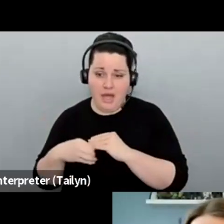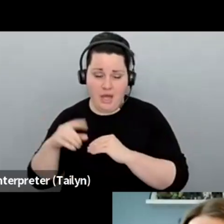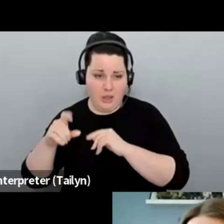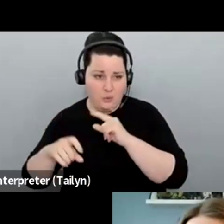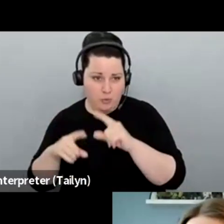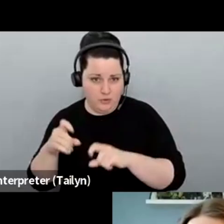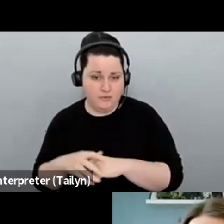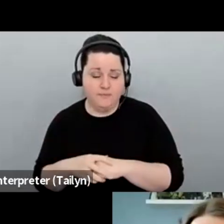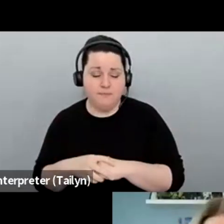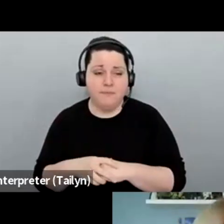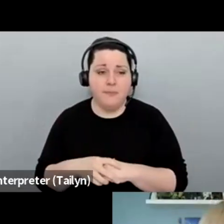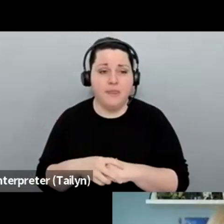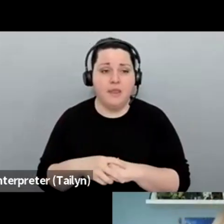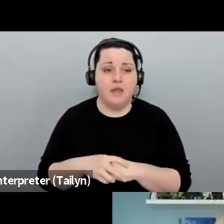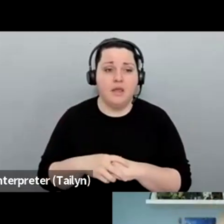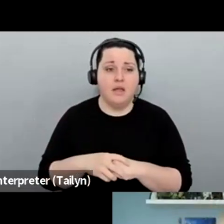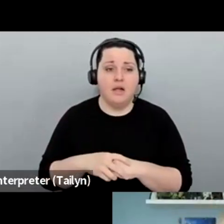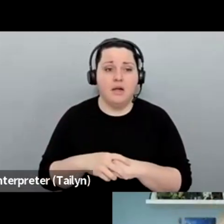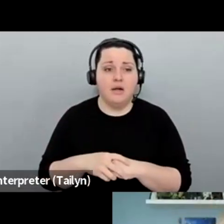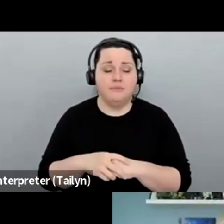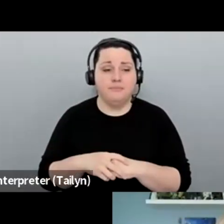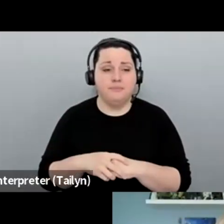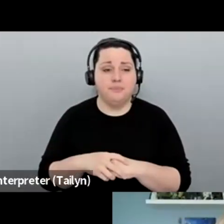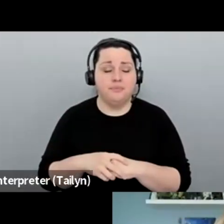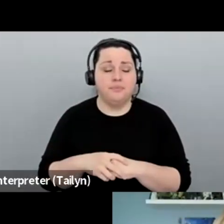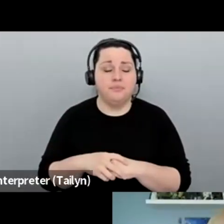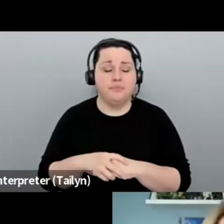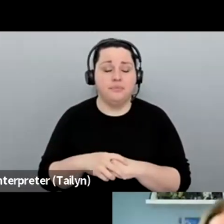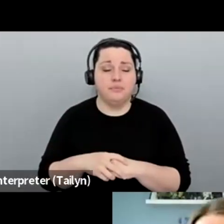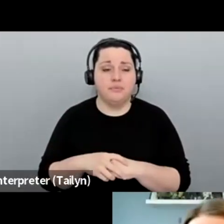Q&A feature in the webinar. So